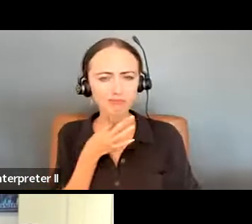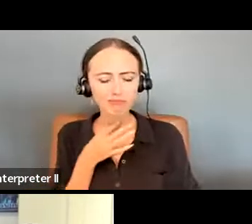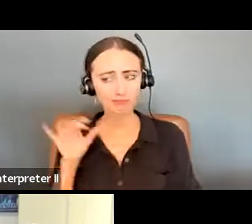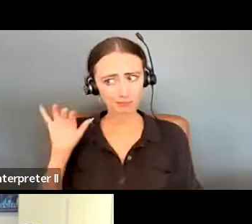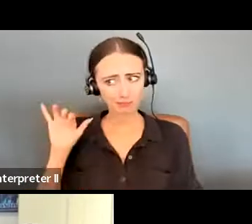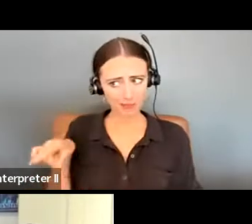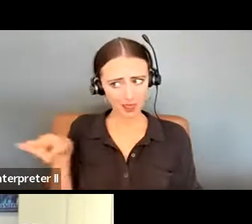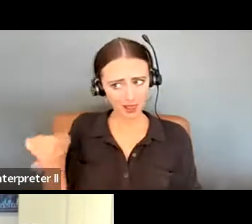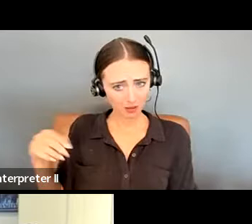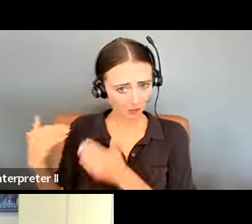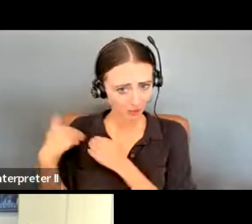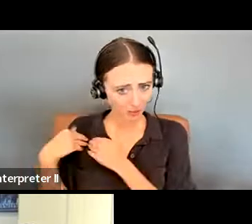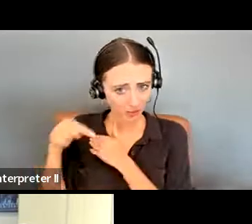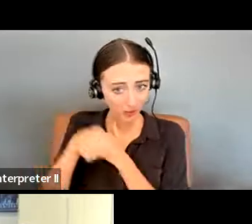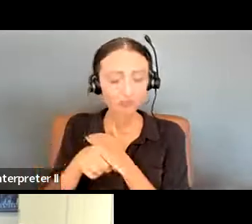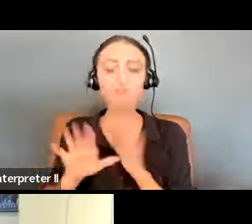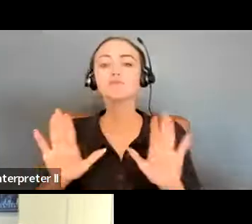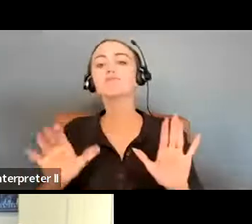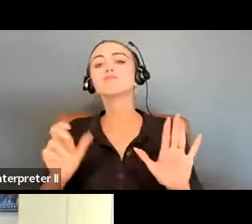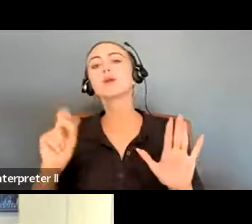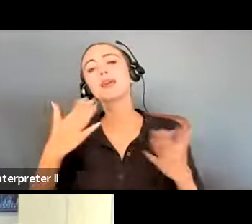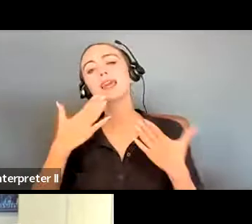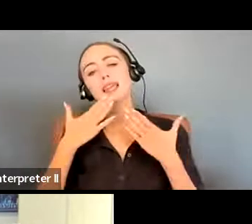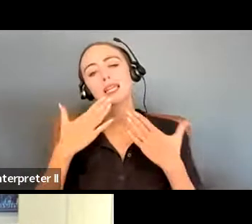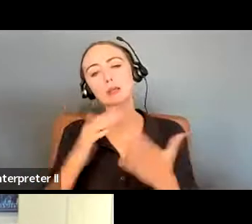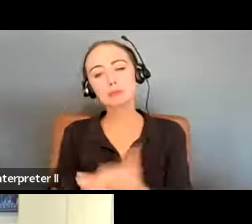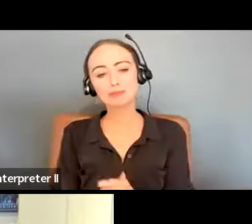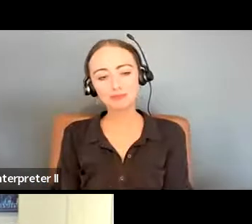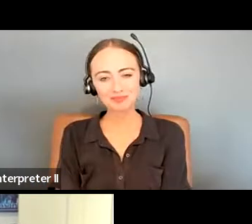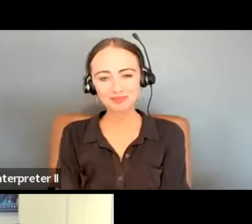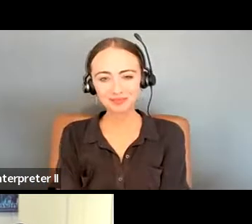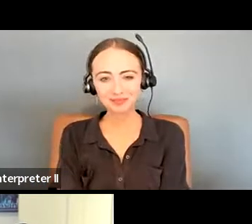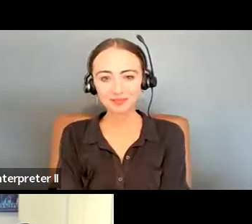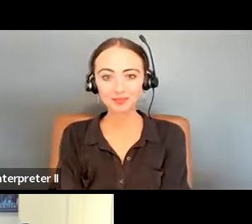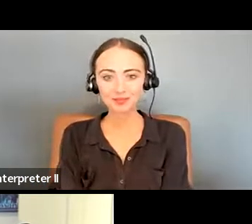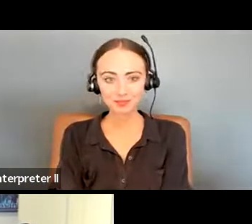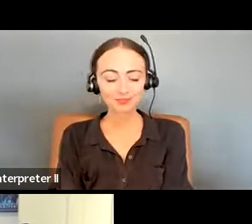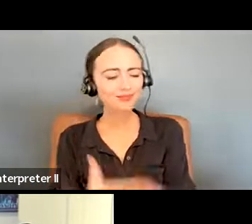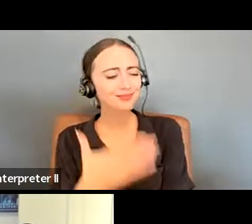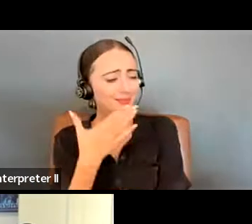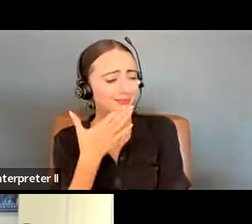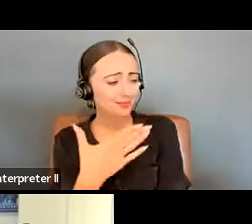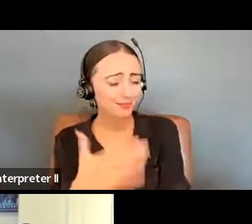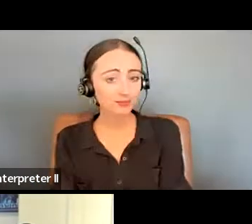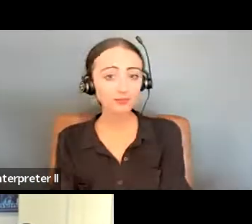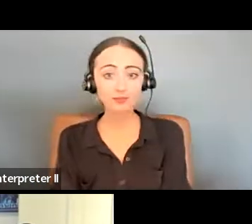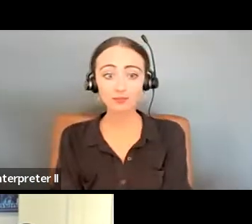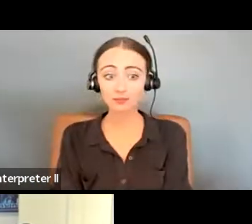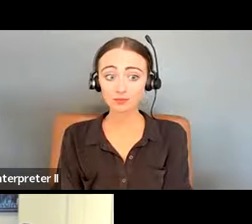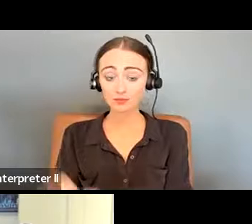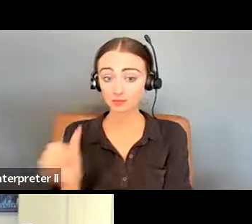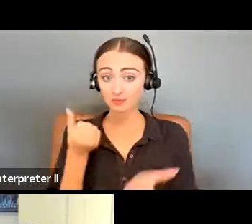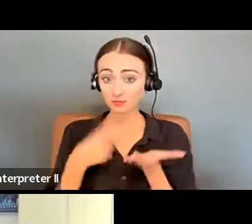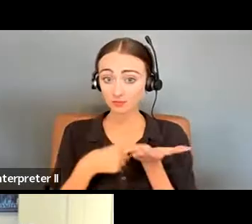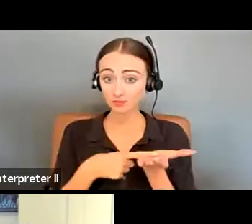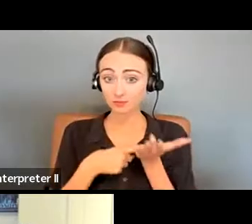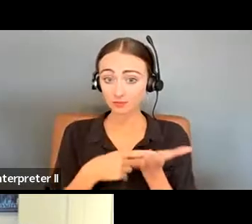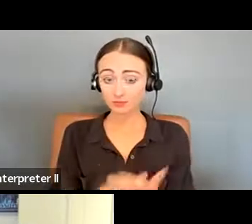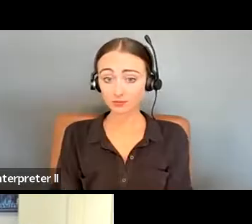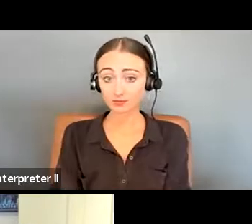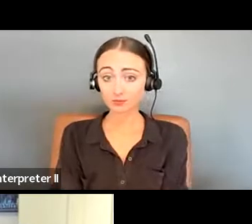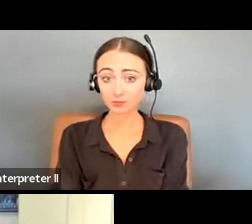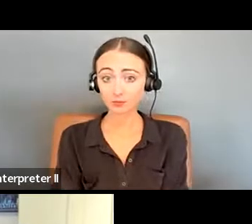is responsible for this. Okay, thank you very much. Thank you. Further?